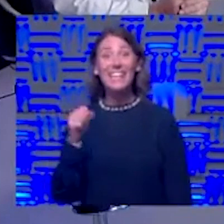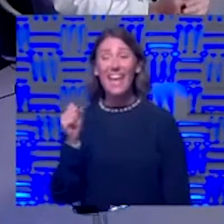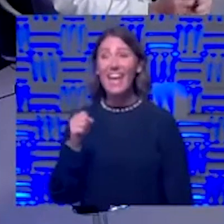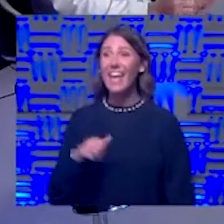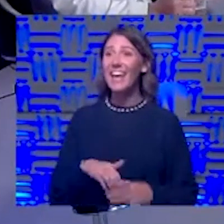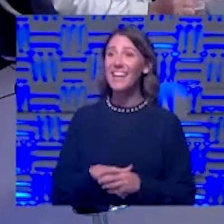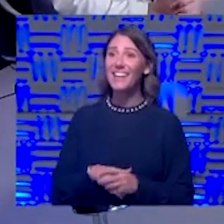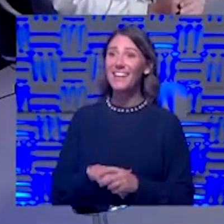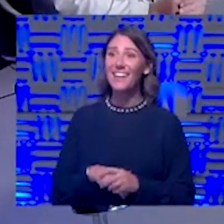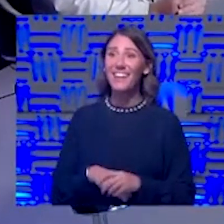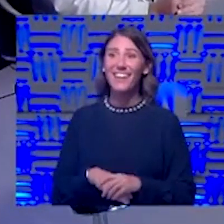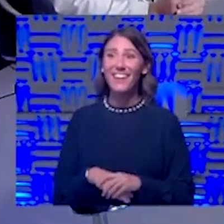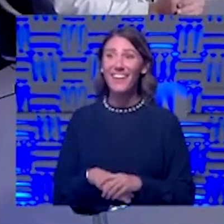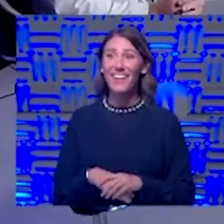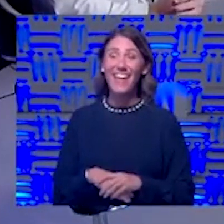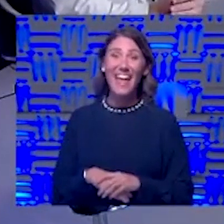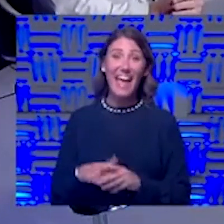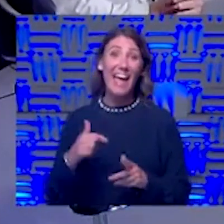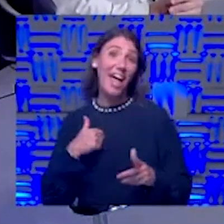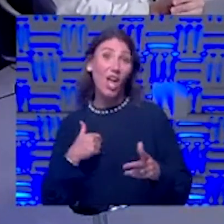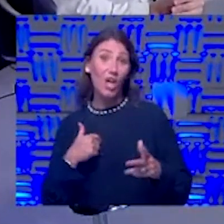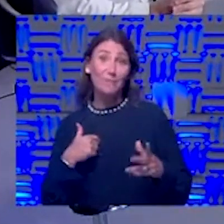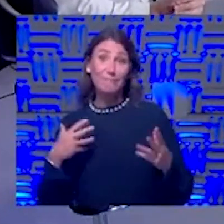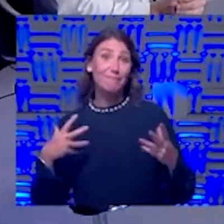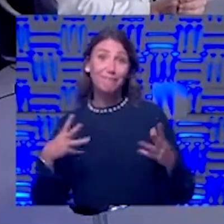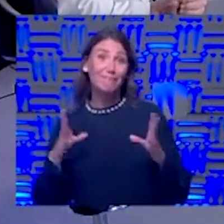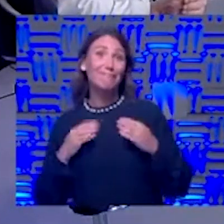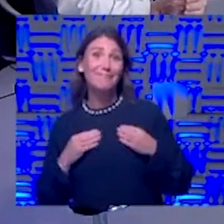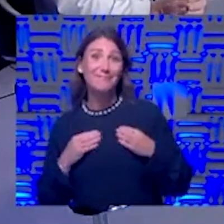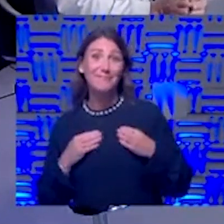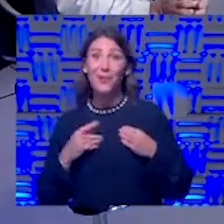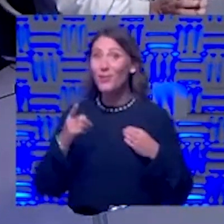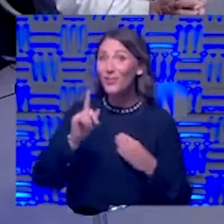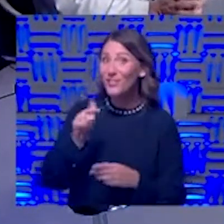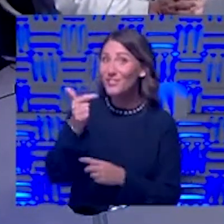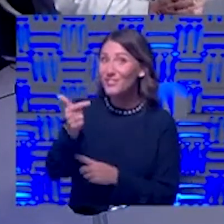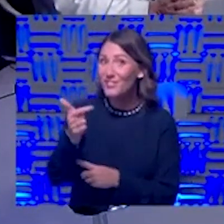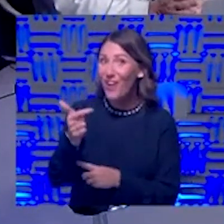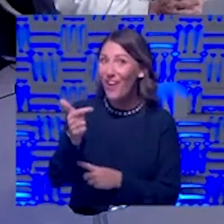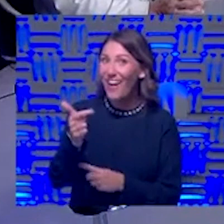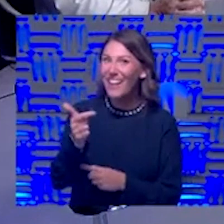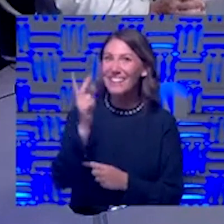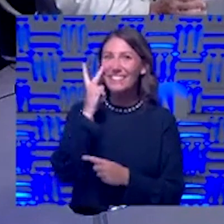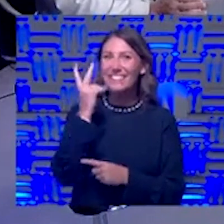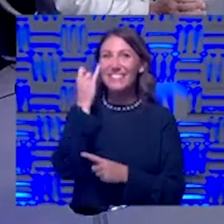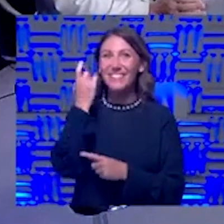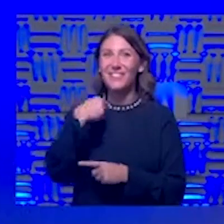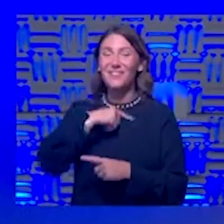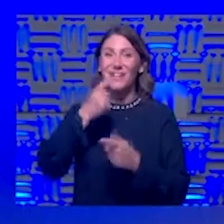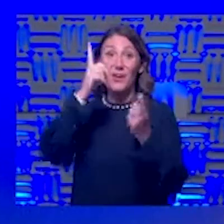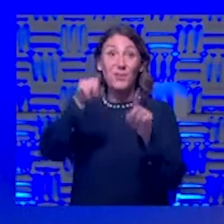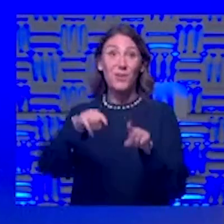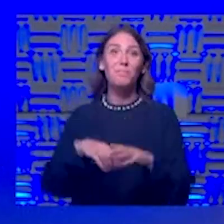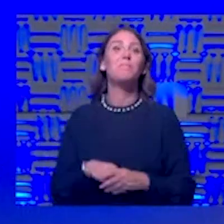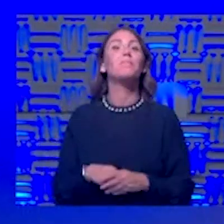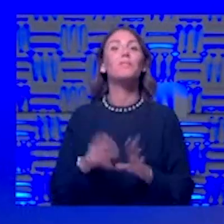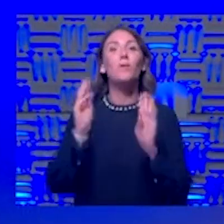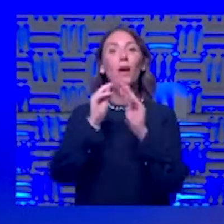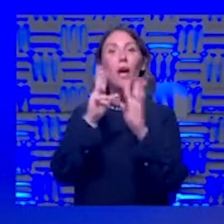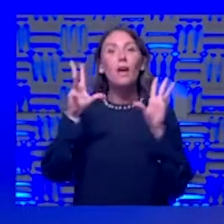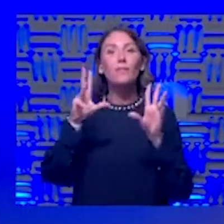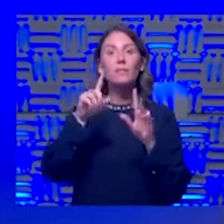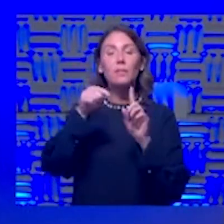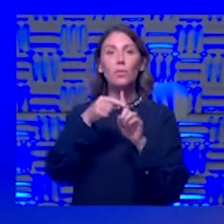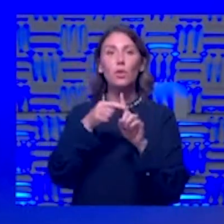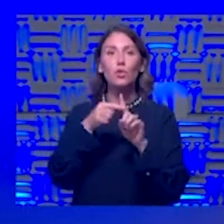I can You want to jump on hunt that it or one? take it. Okay. Why don't you start? We'll Okay. see if we agree. So obviously we know that when you are